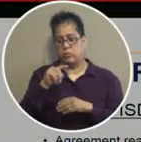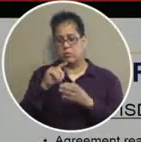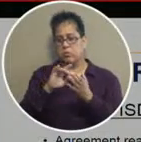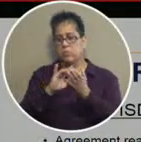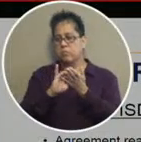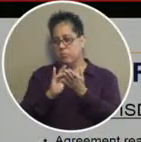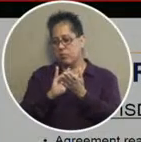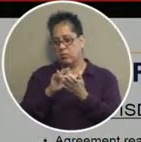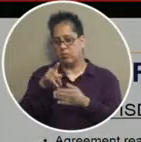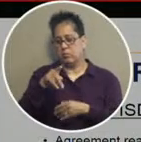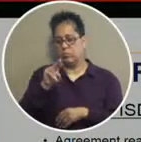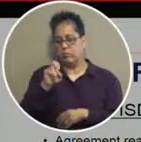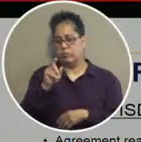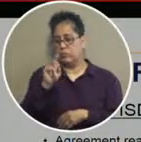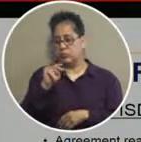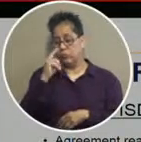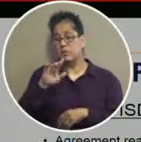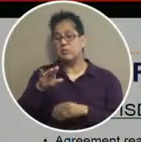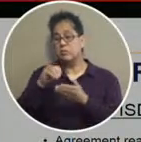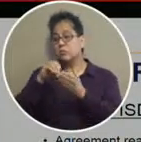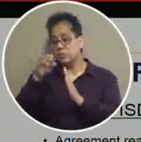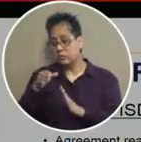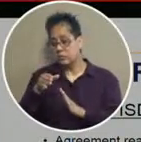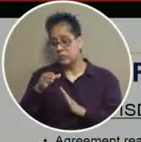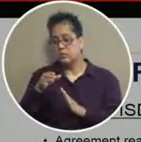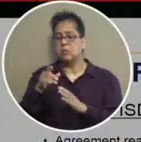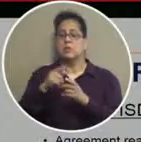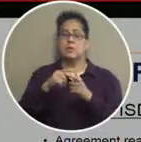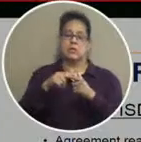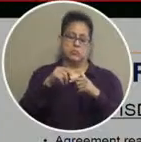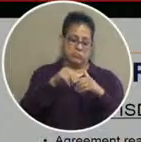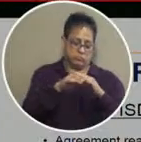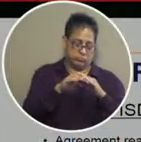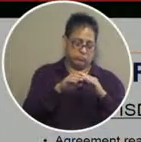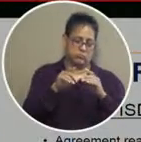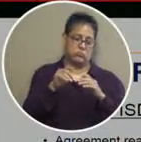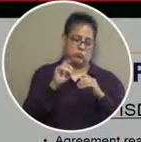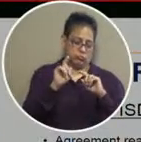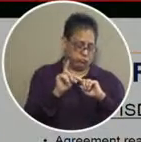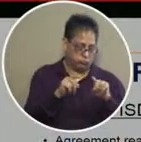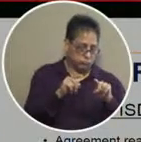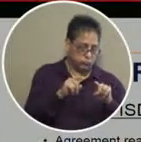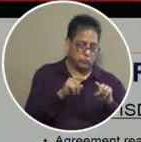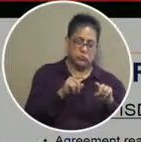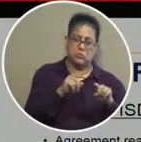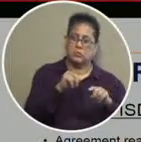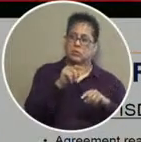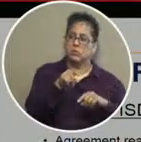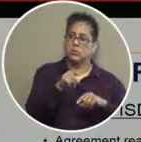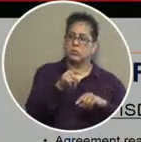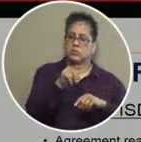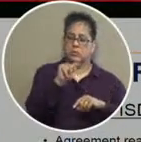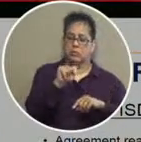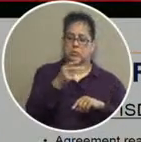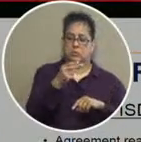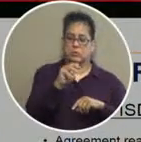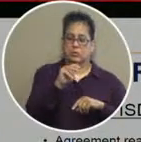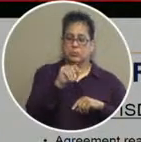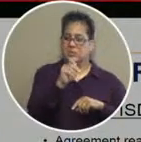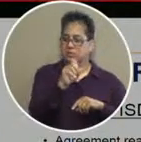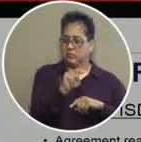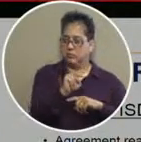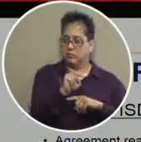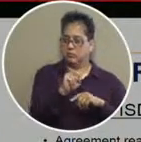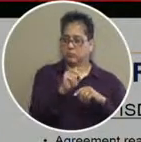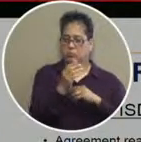medical provision for their students. And then you can go in and you can have your test done at the Burnett site, which is on Thomason, from